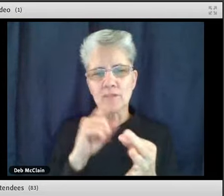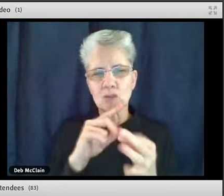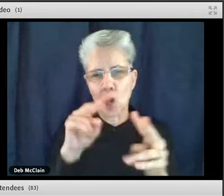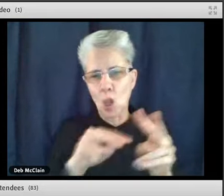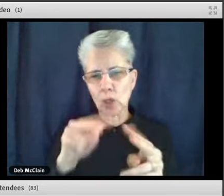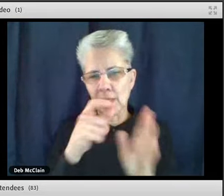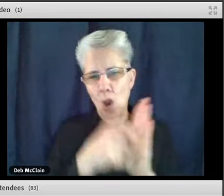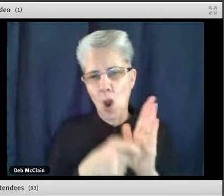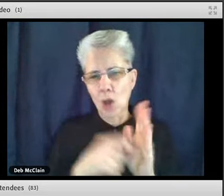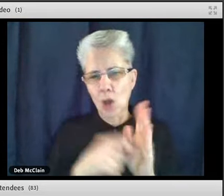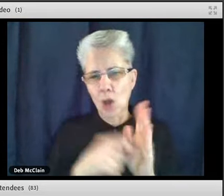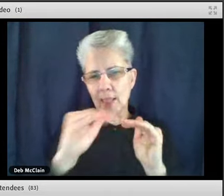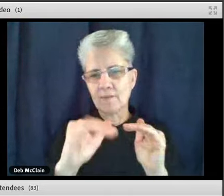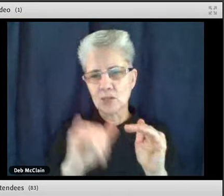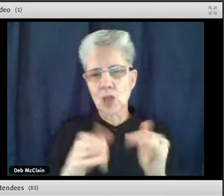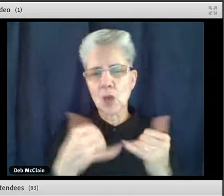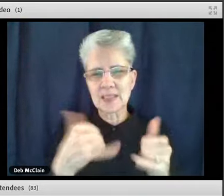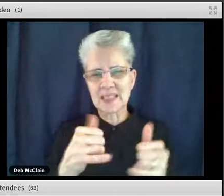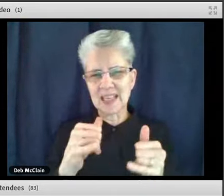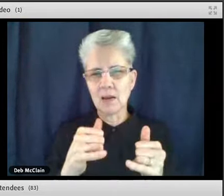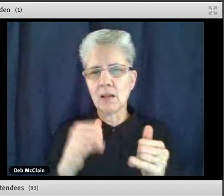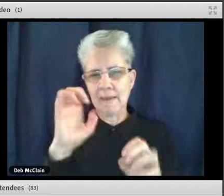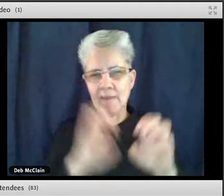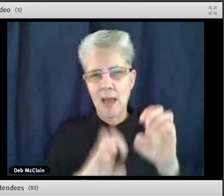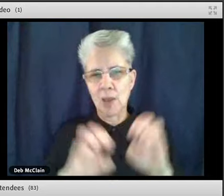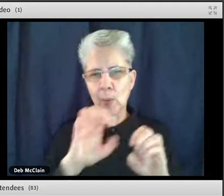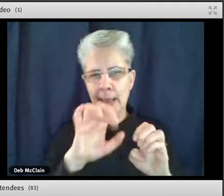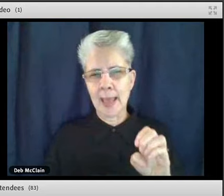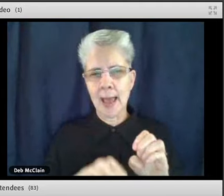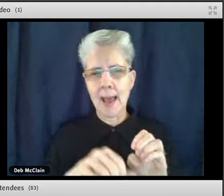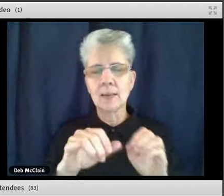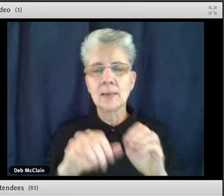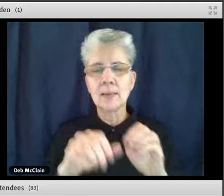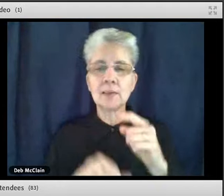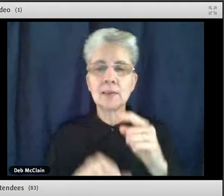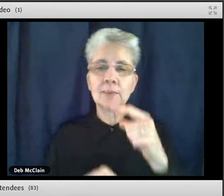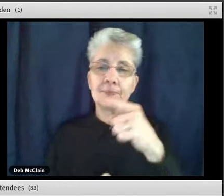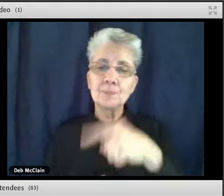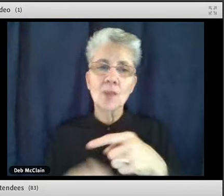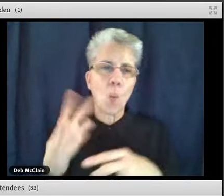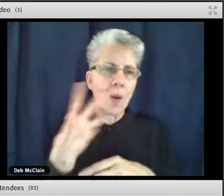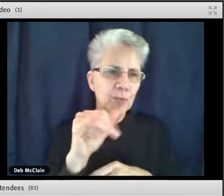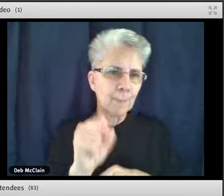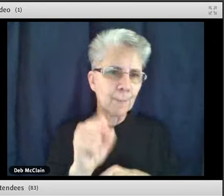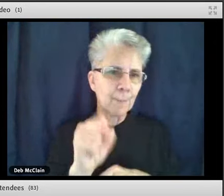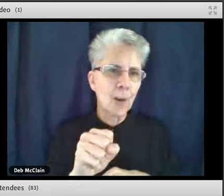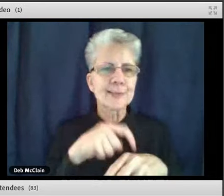that that's not something that's really great. As opposed to CNN, you can see that this is a real website.